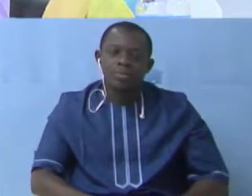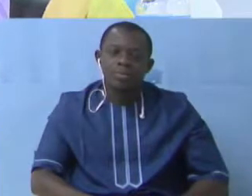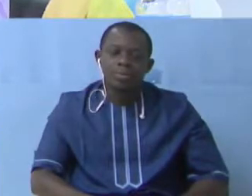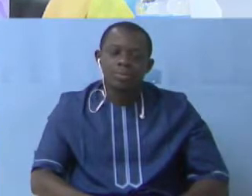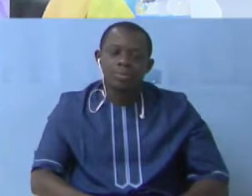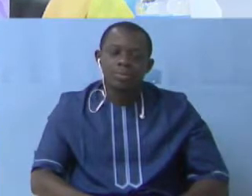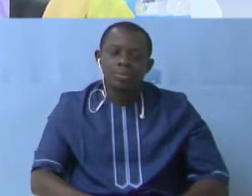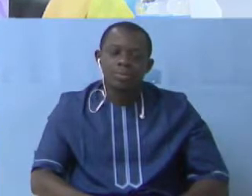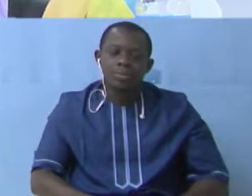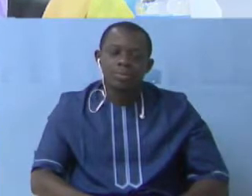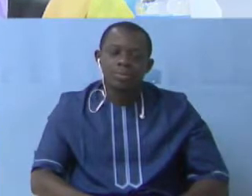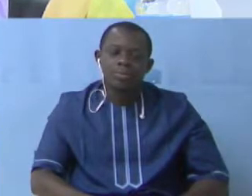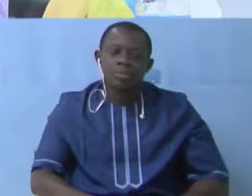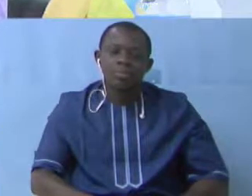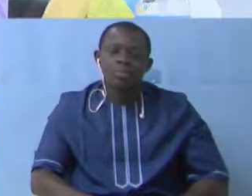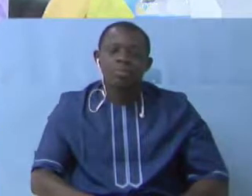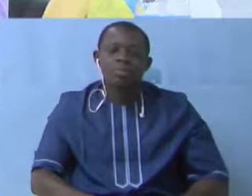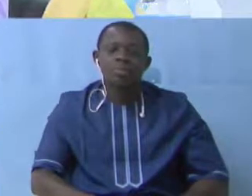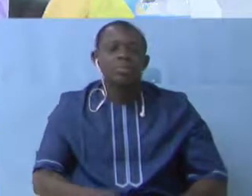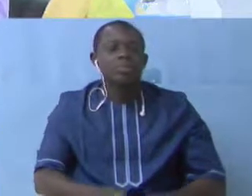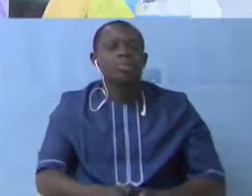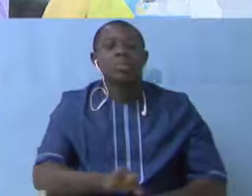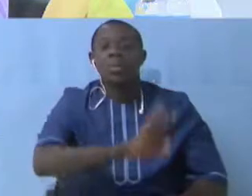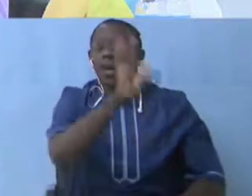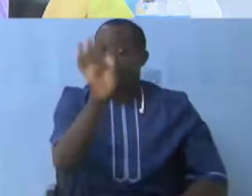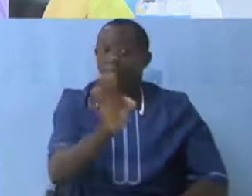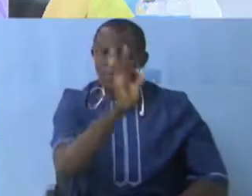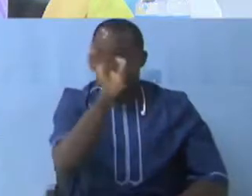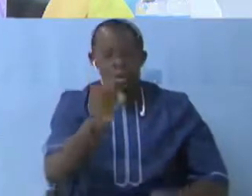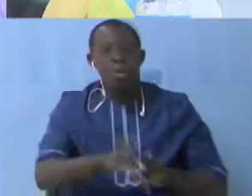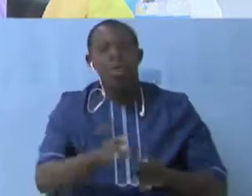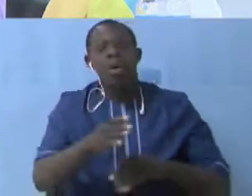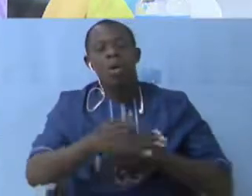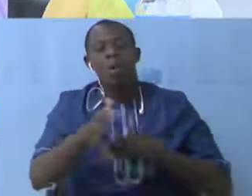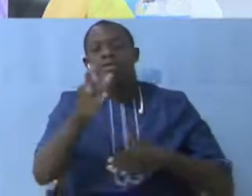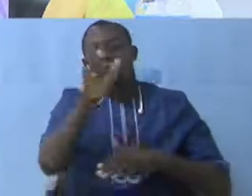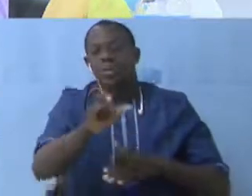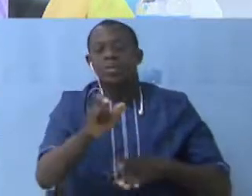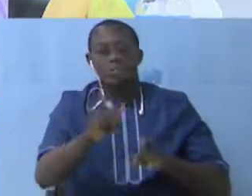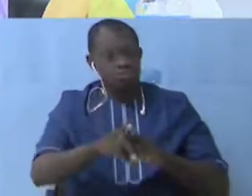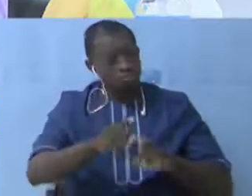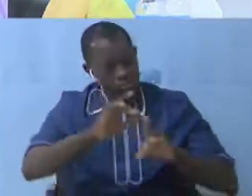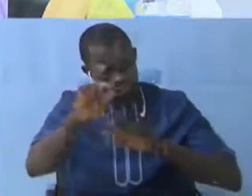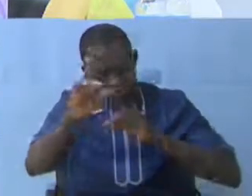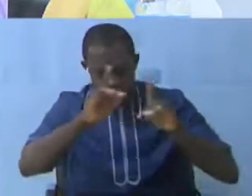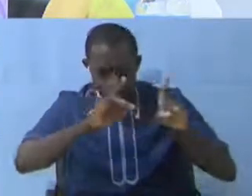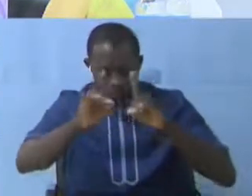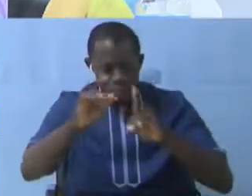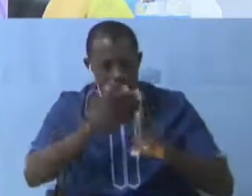was a very open and conversation that we had,